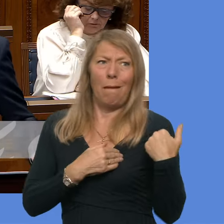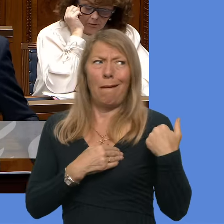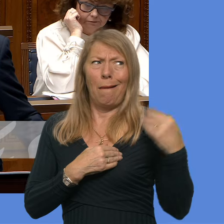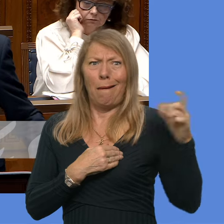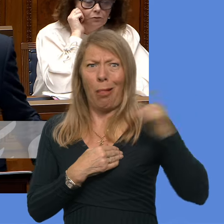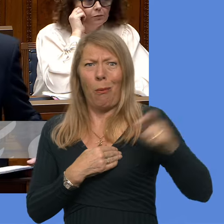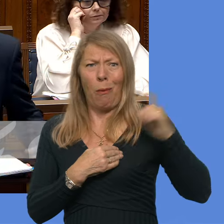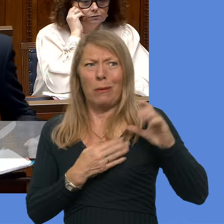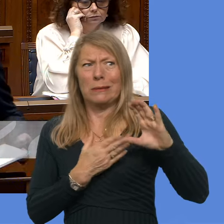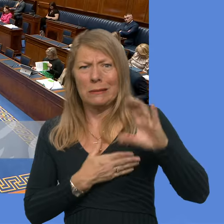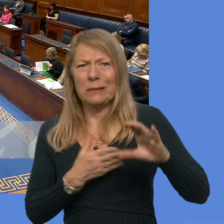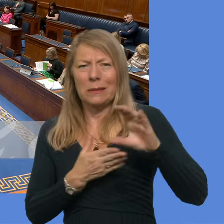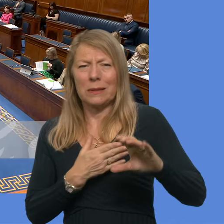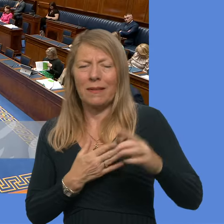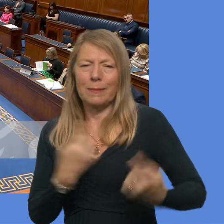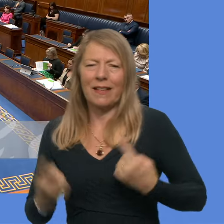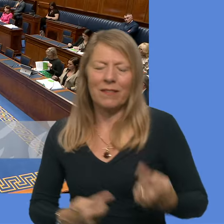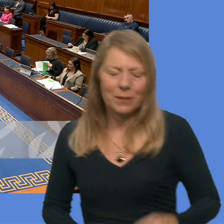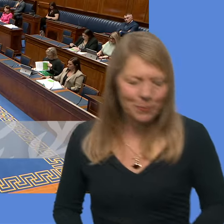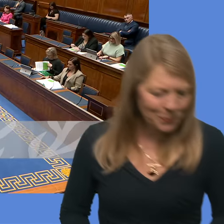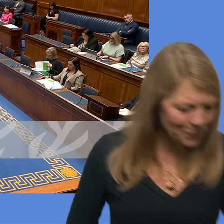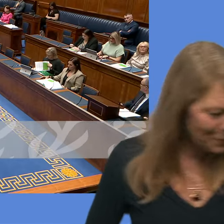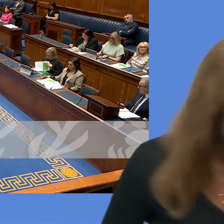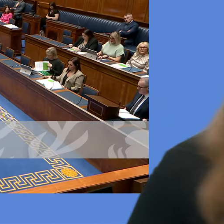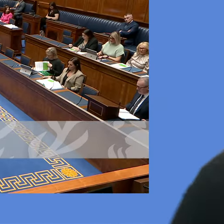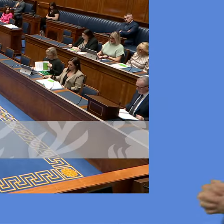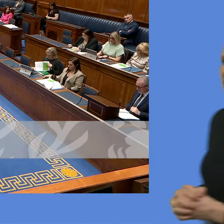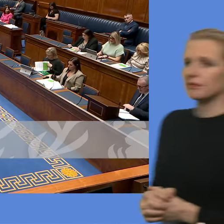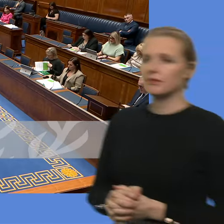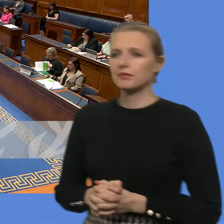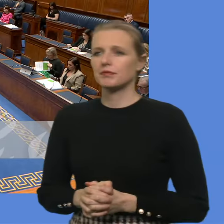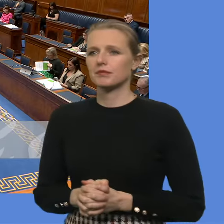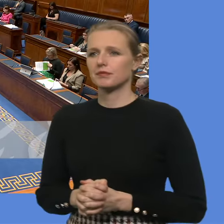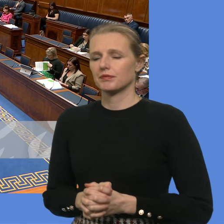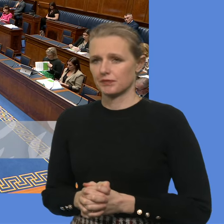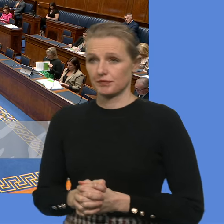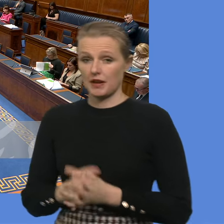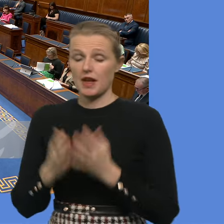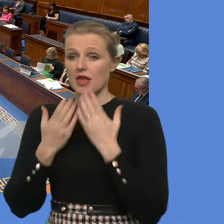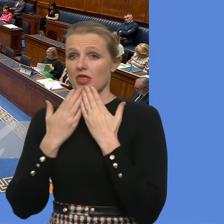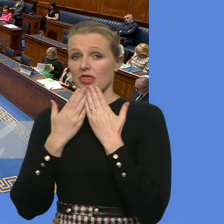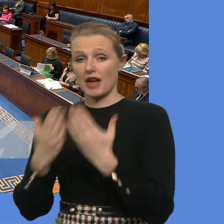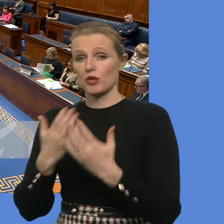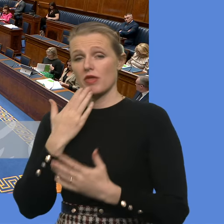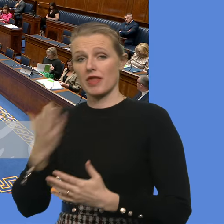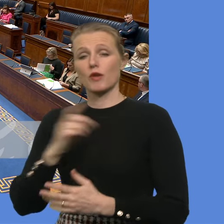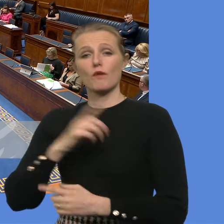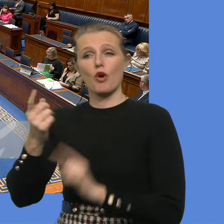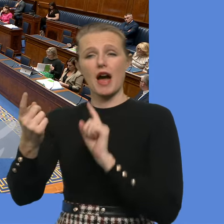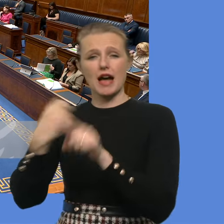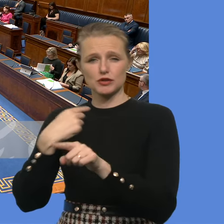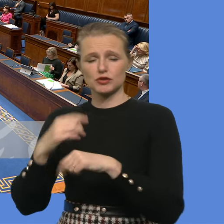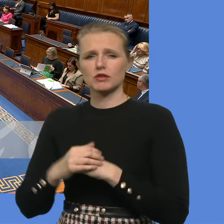in order to access that. Roderick DeRogay. Thank you, Ken Collier, and I thank the Minister for his answer so far. Will the Minister consider